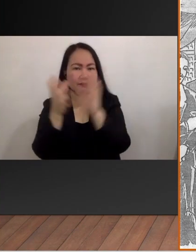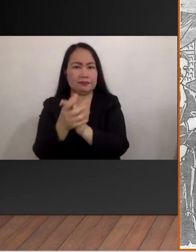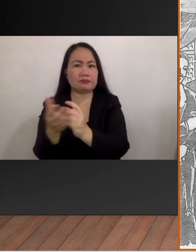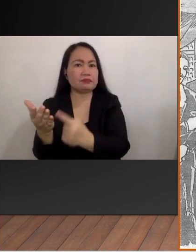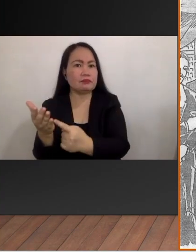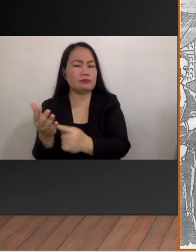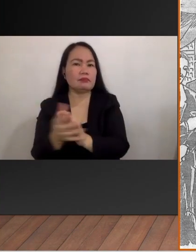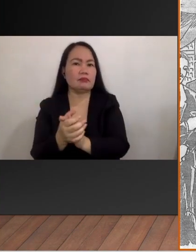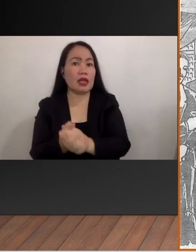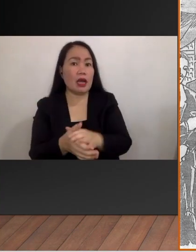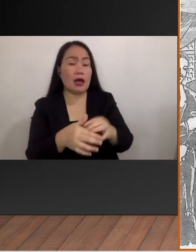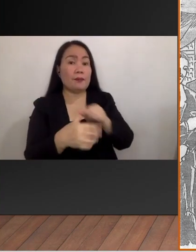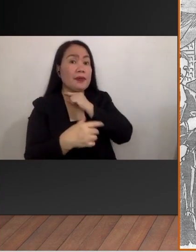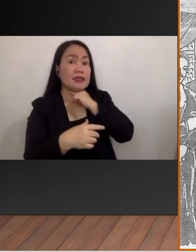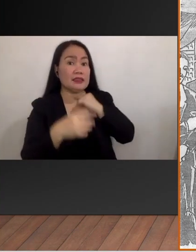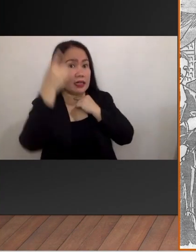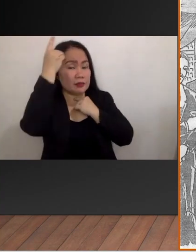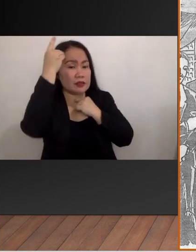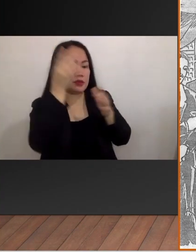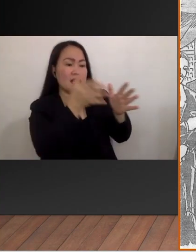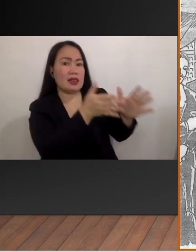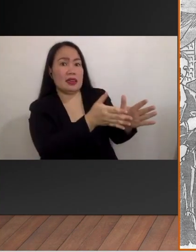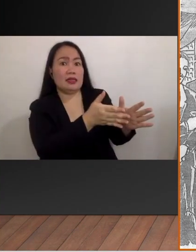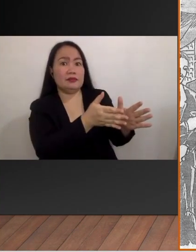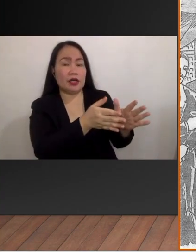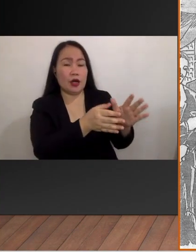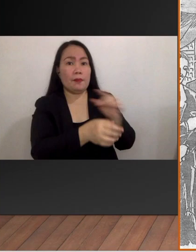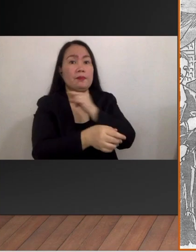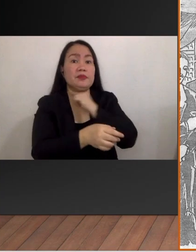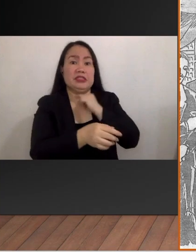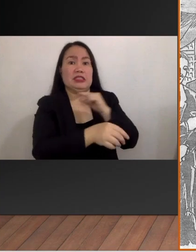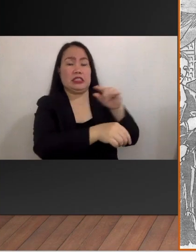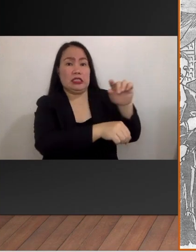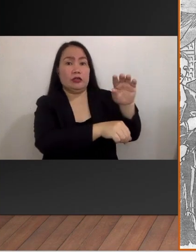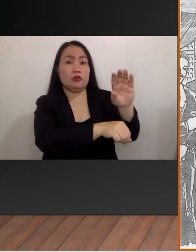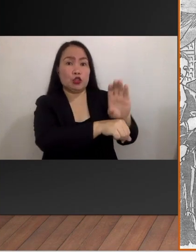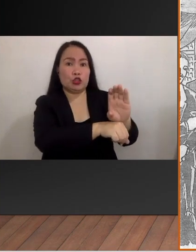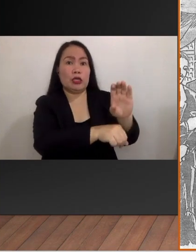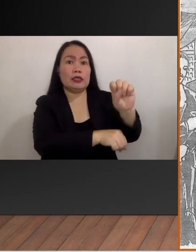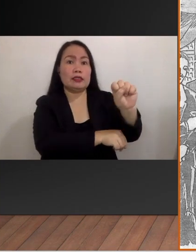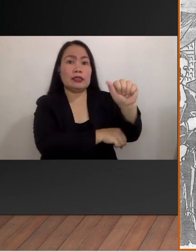departure of Padre Damaso as parish priest of San Diego was discussed.